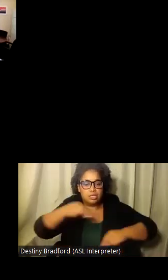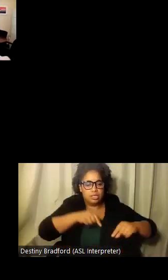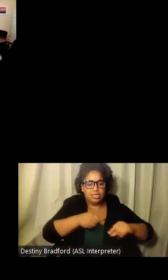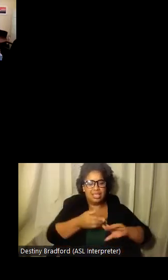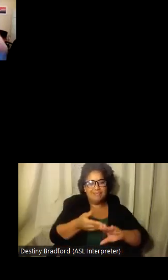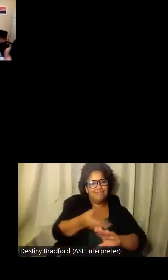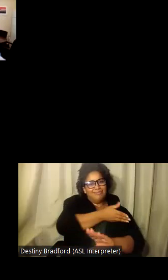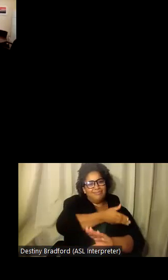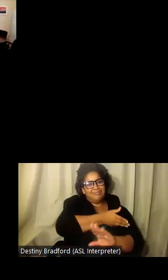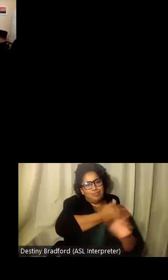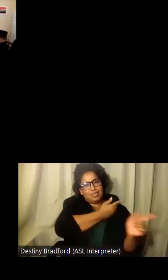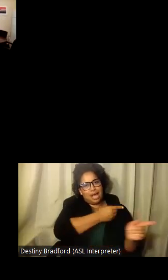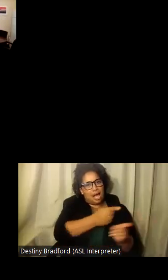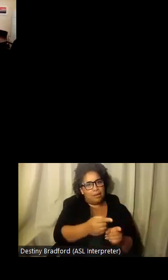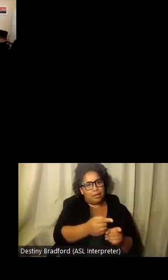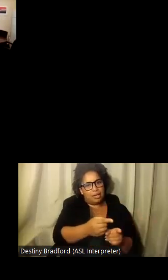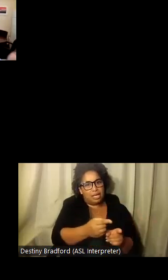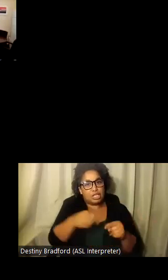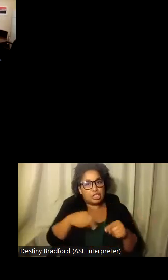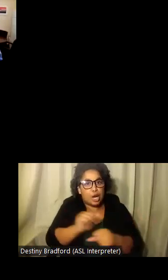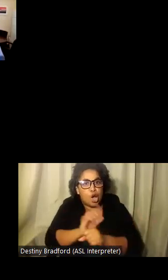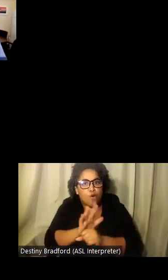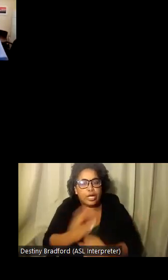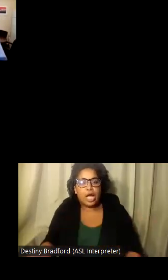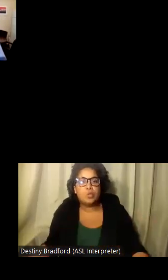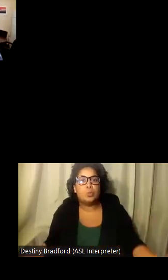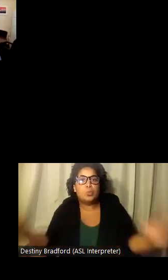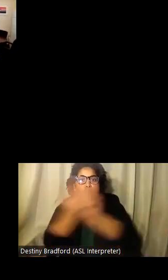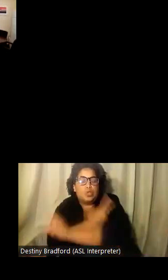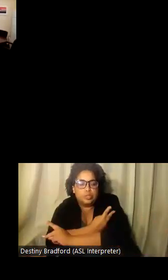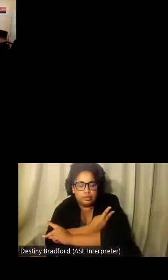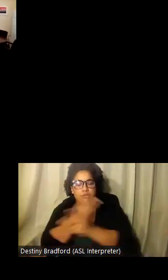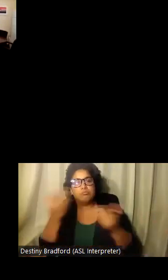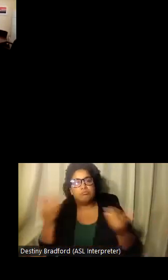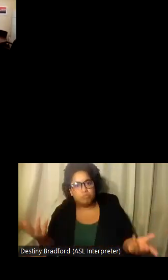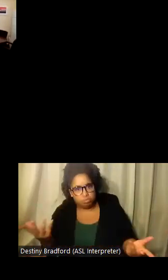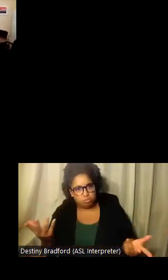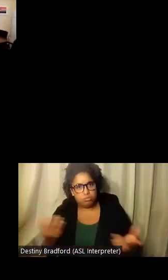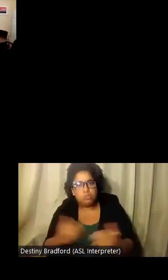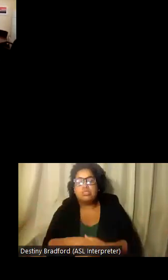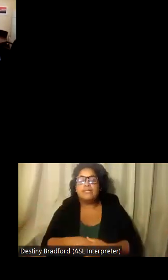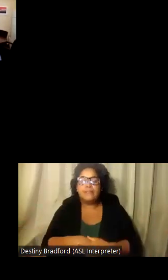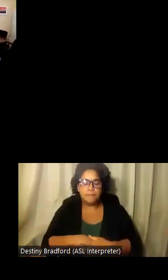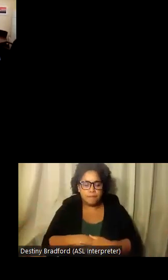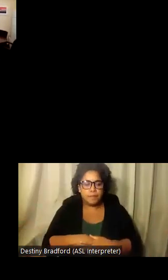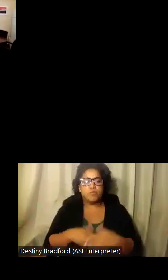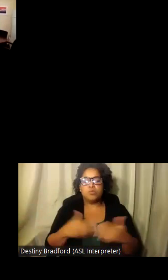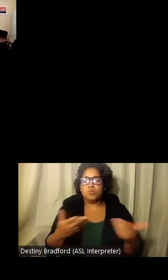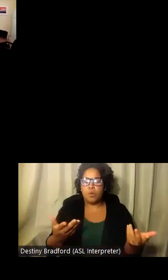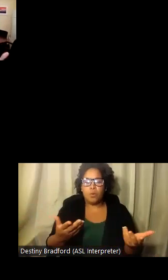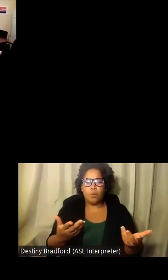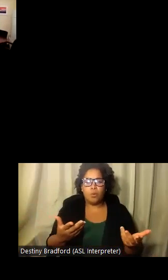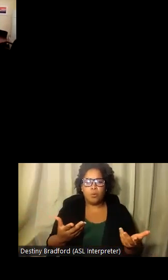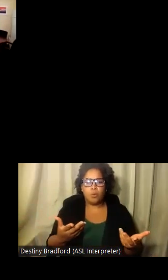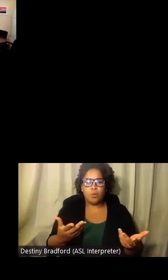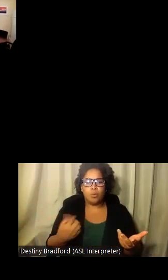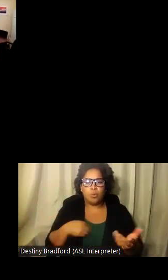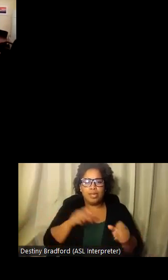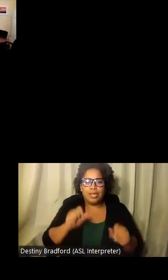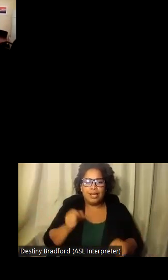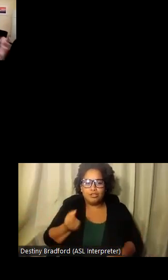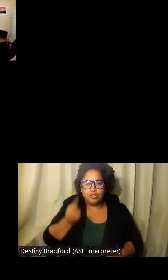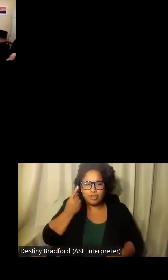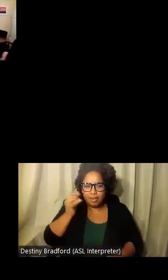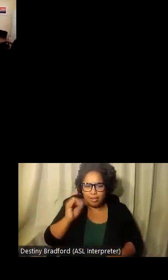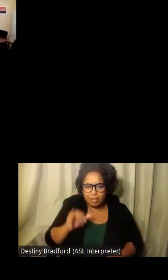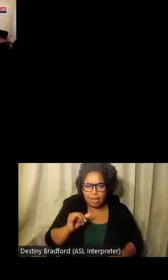predated that, and it was simply exacerbated by the pandemic itself. And so we were able to understand that